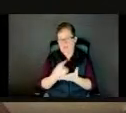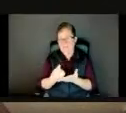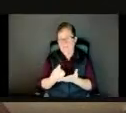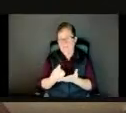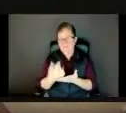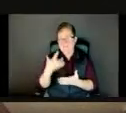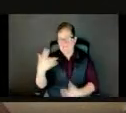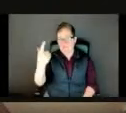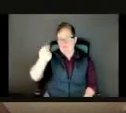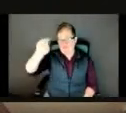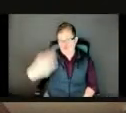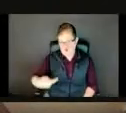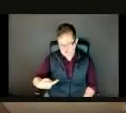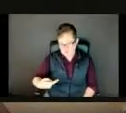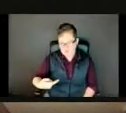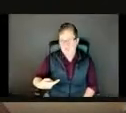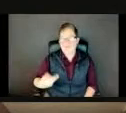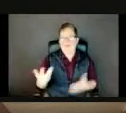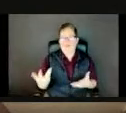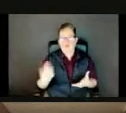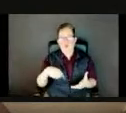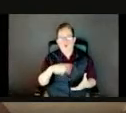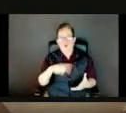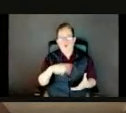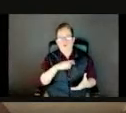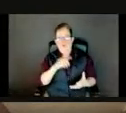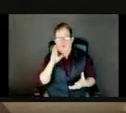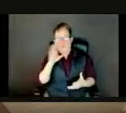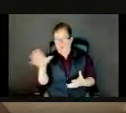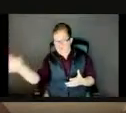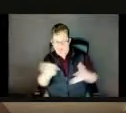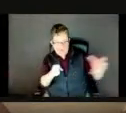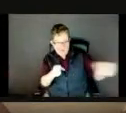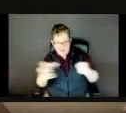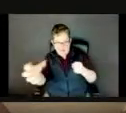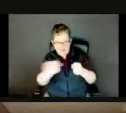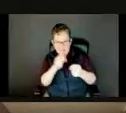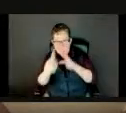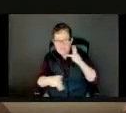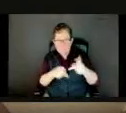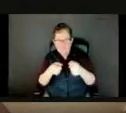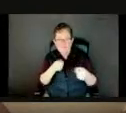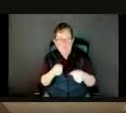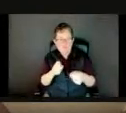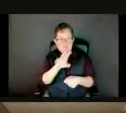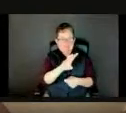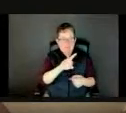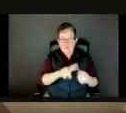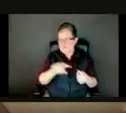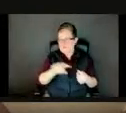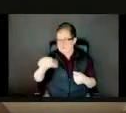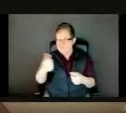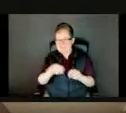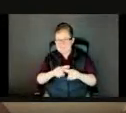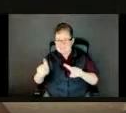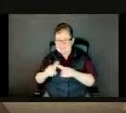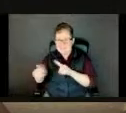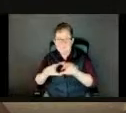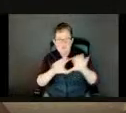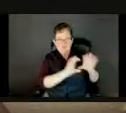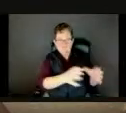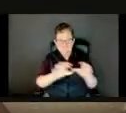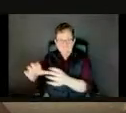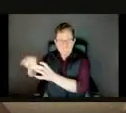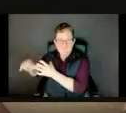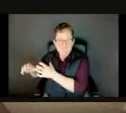Thursday. And we draw people anywhere from 7 to 10 public work staff from different work